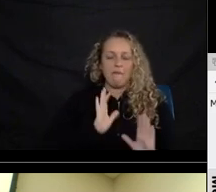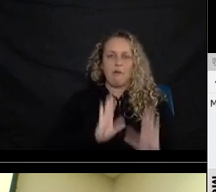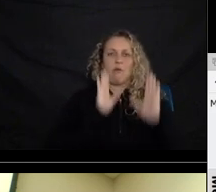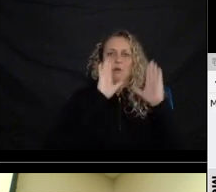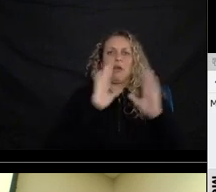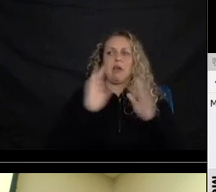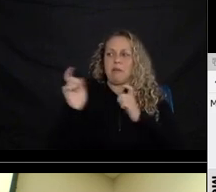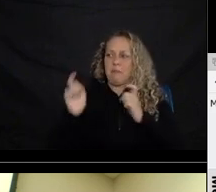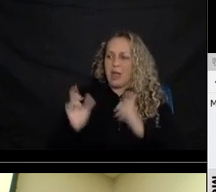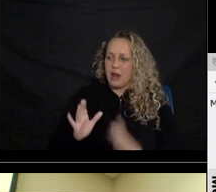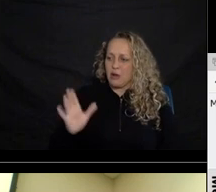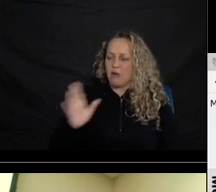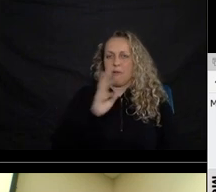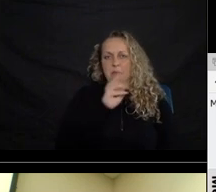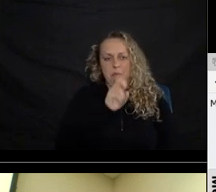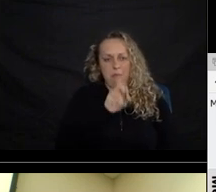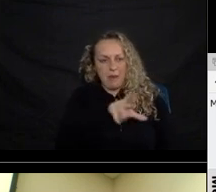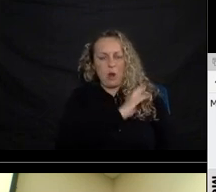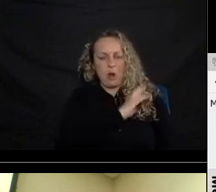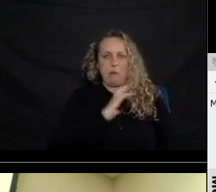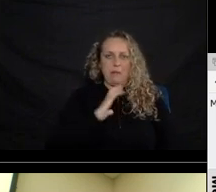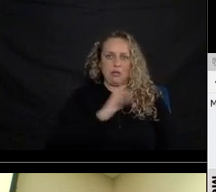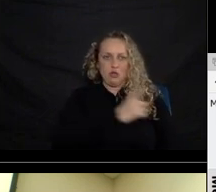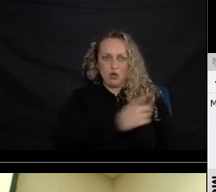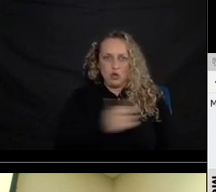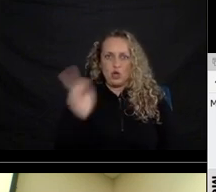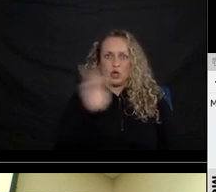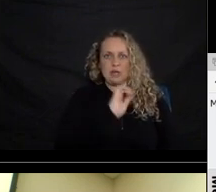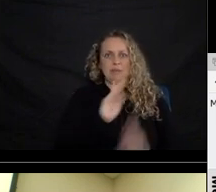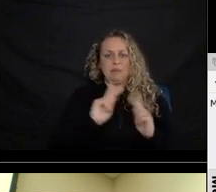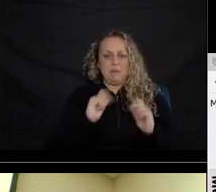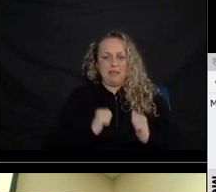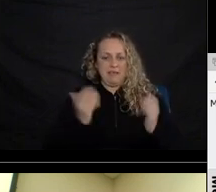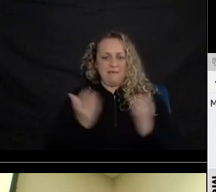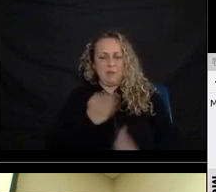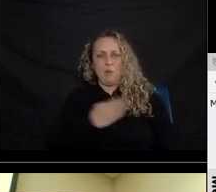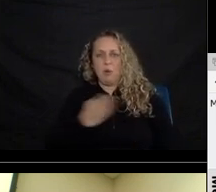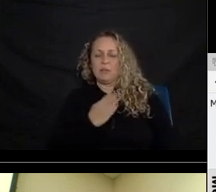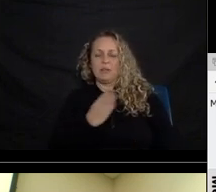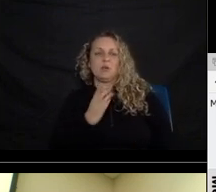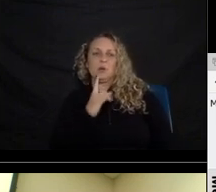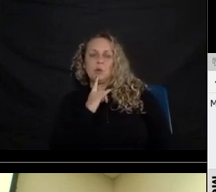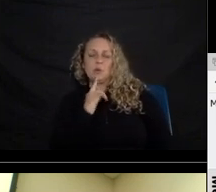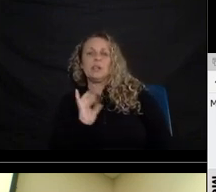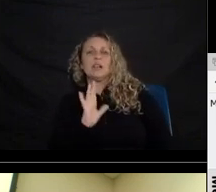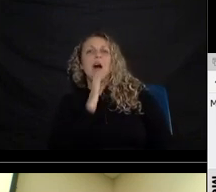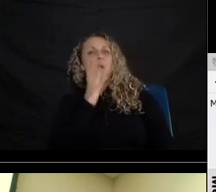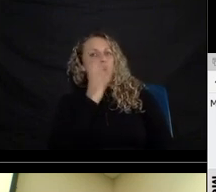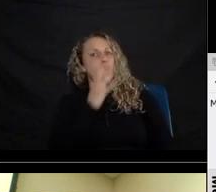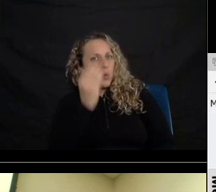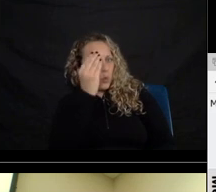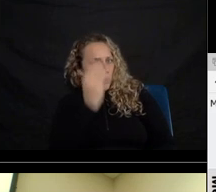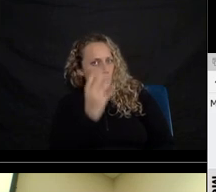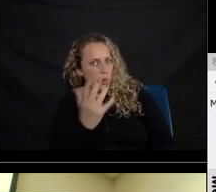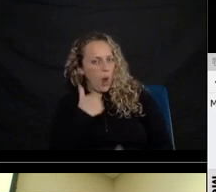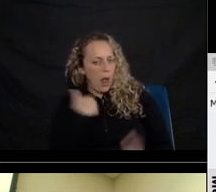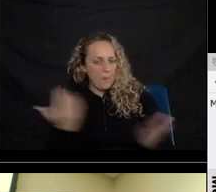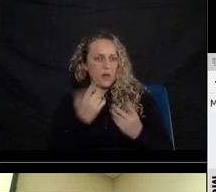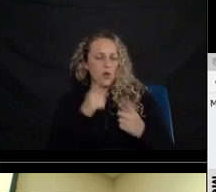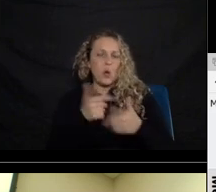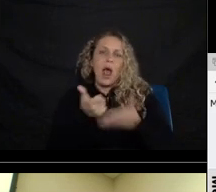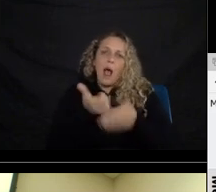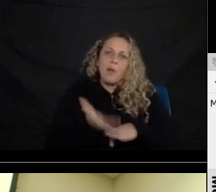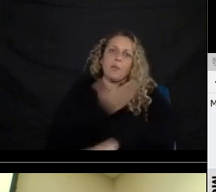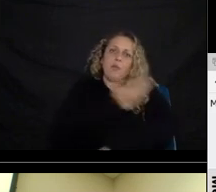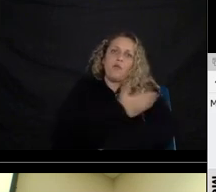city manager, Mr. Mayor, all the commissioners, citizens of Boynton Beach. I just want you to know that I'm here to help